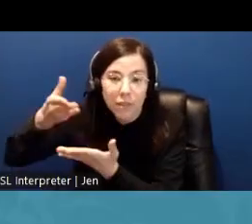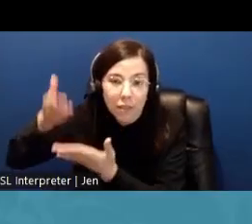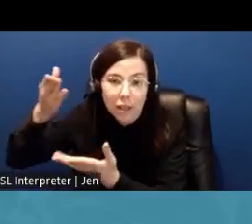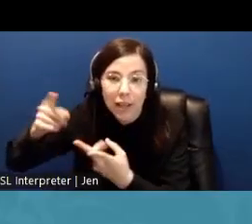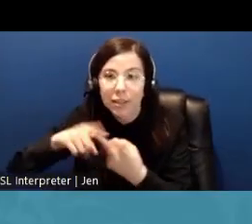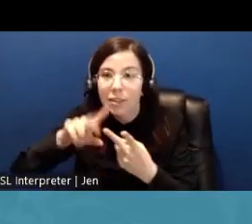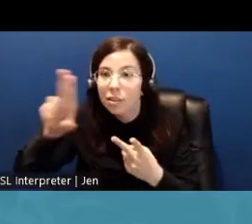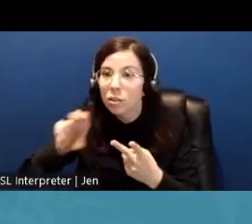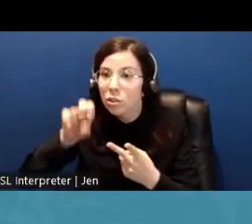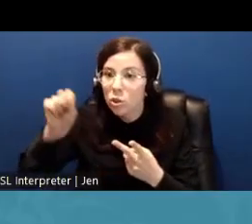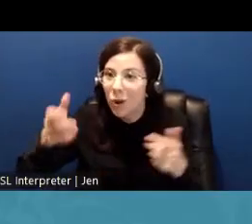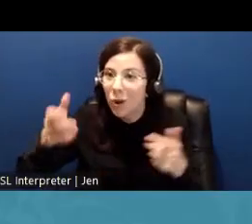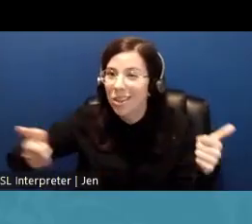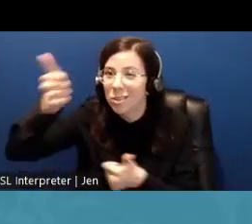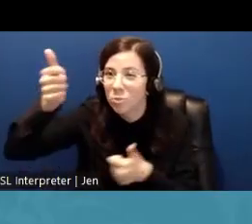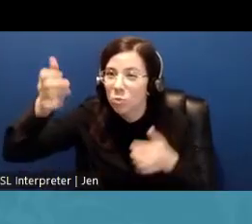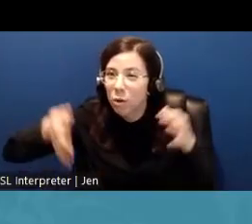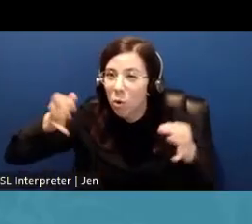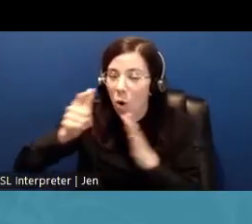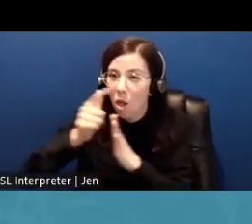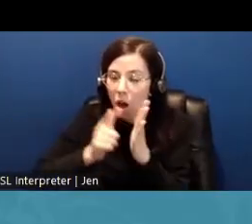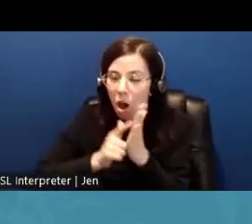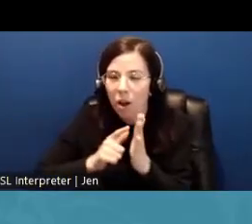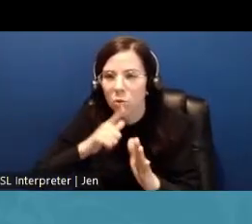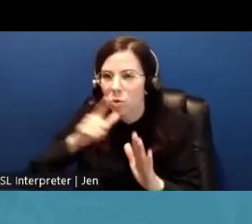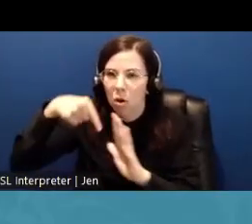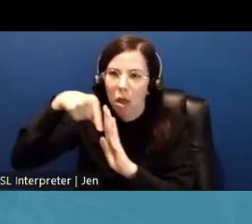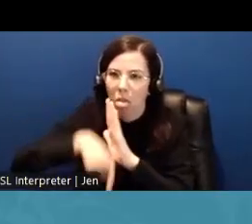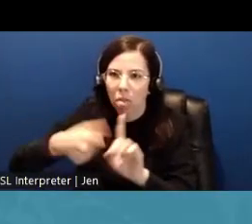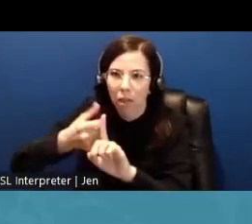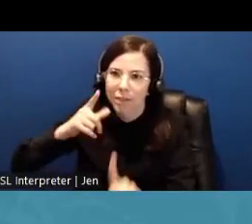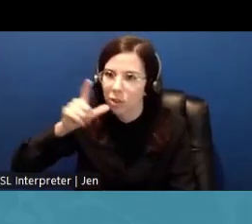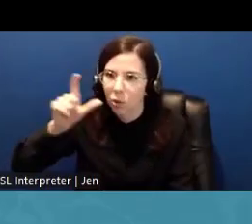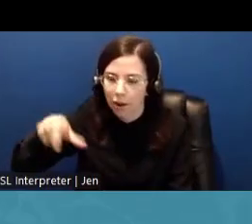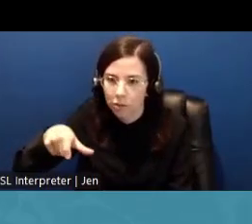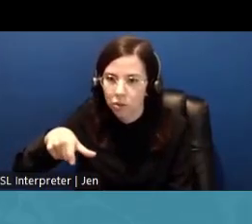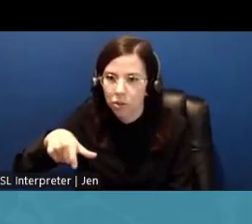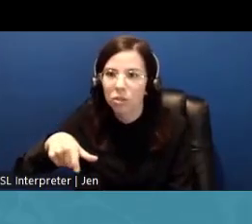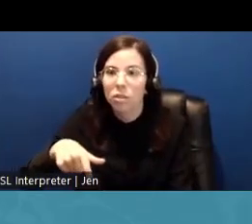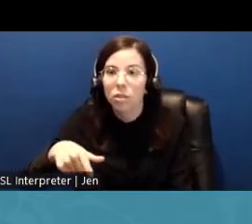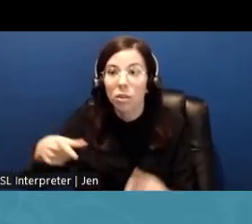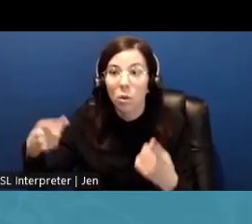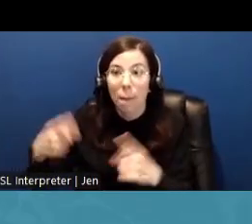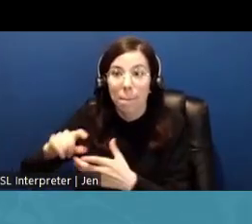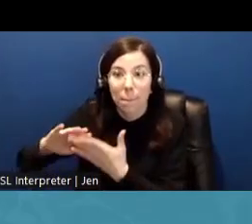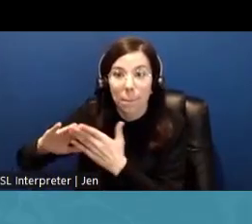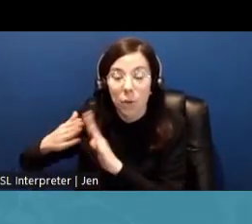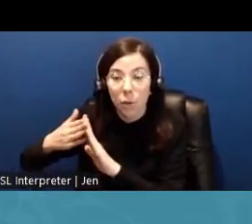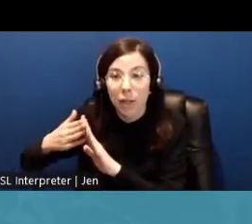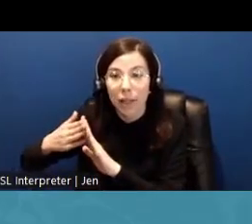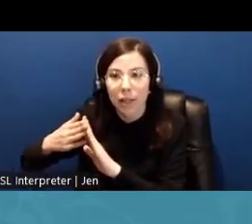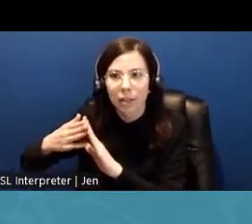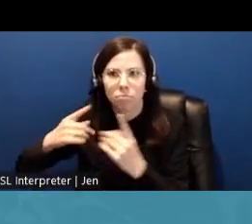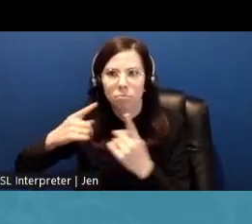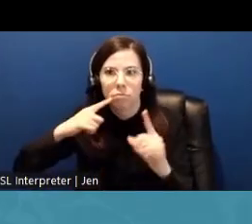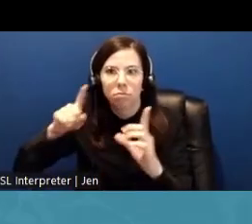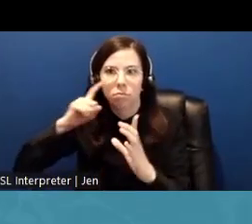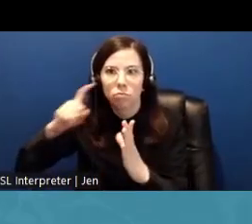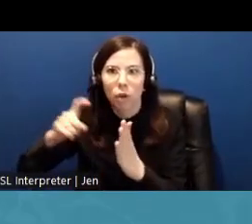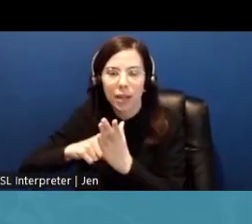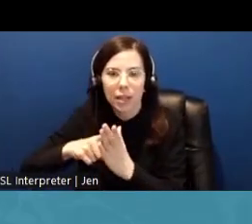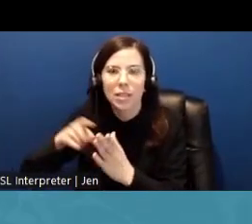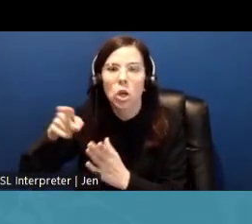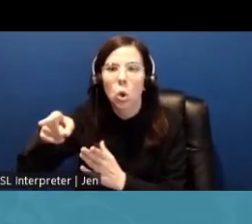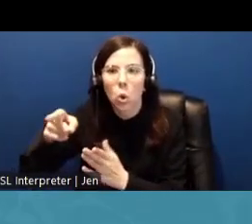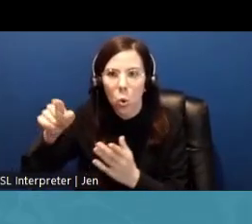US Supreme Court case law. We don't need to go into it. What happened in the community was recognition that that was